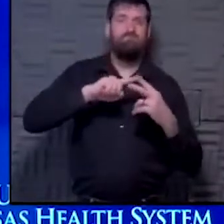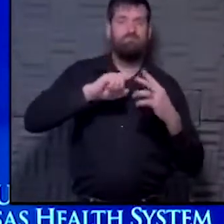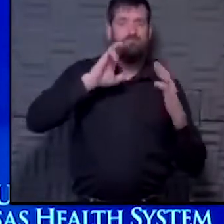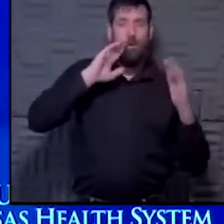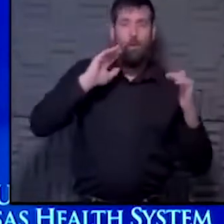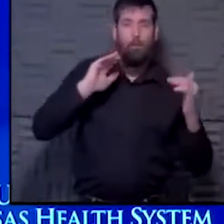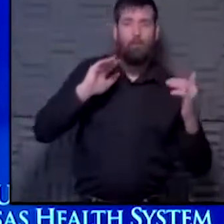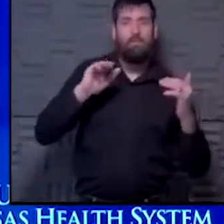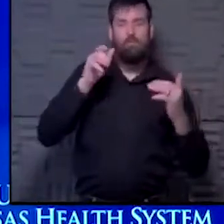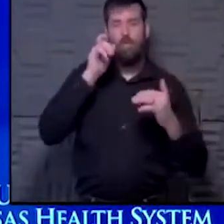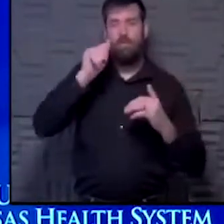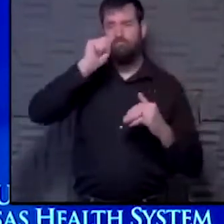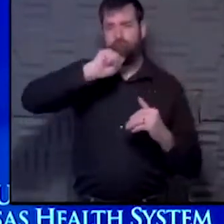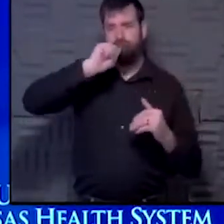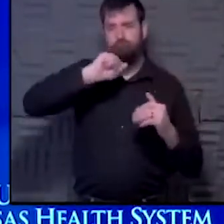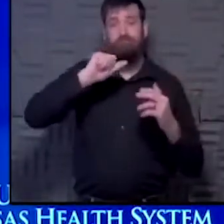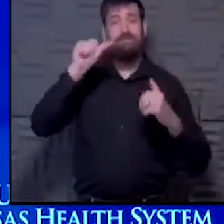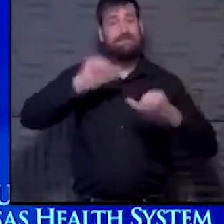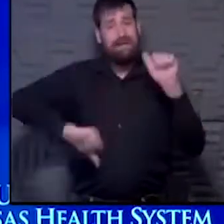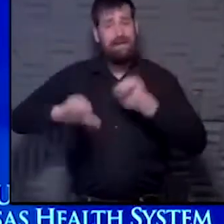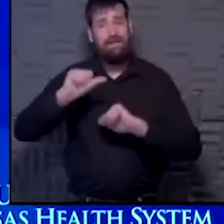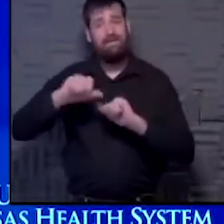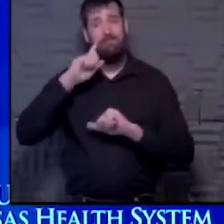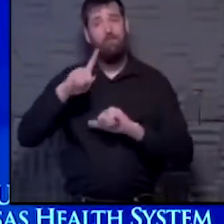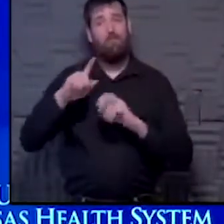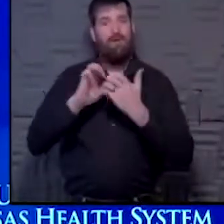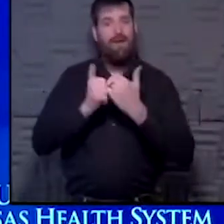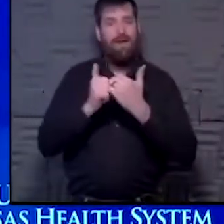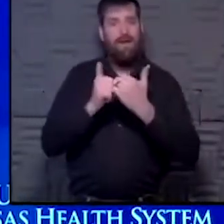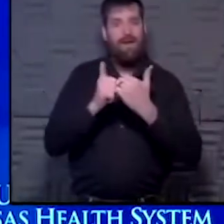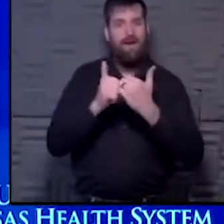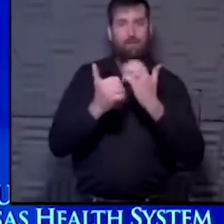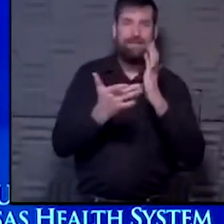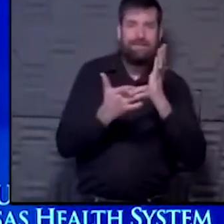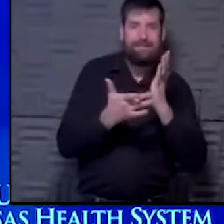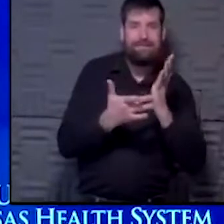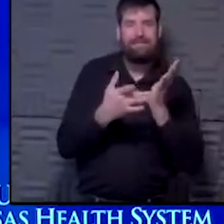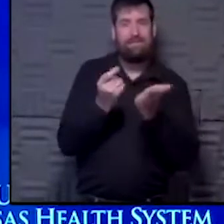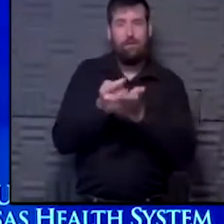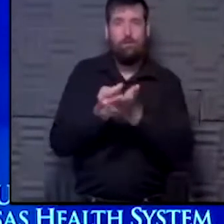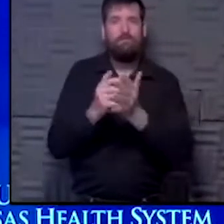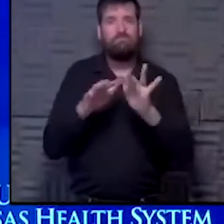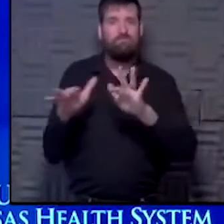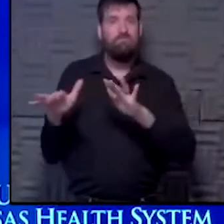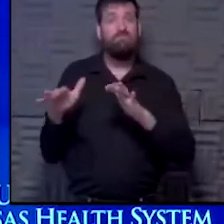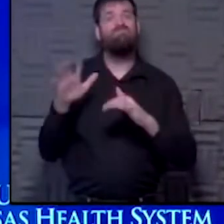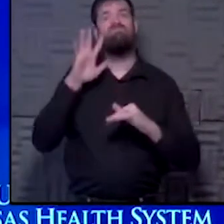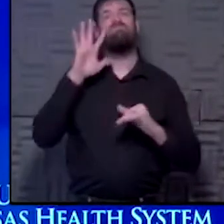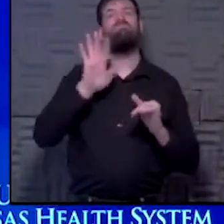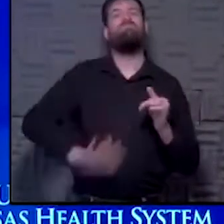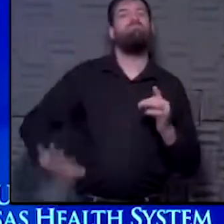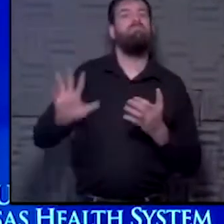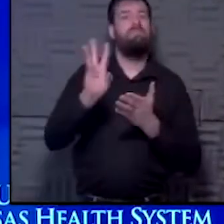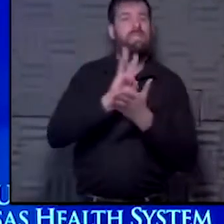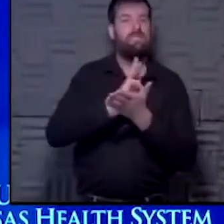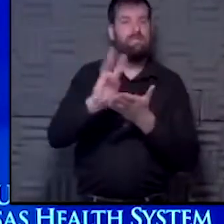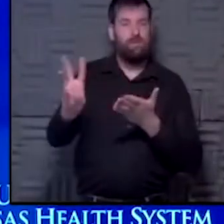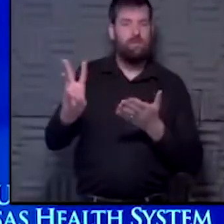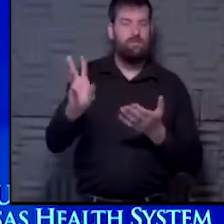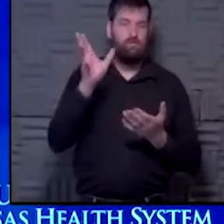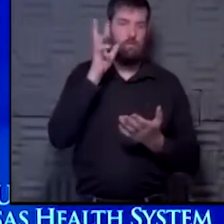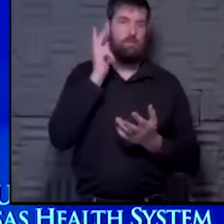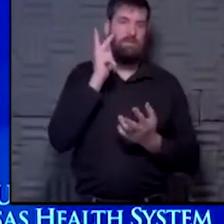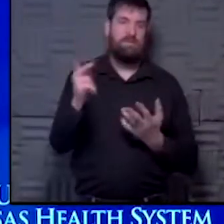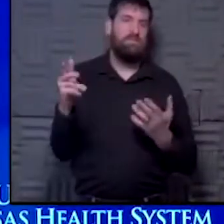that we'll be through this, and science to get us the mechanisms and the techniques. And I think in about 6 weeks, we'll see the